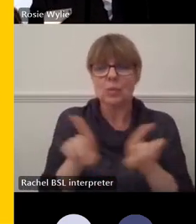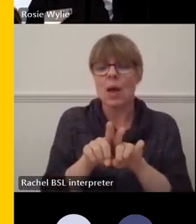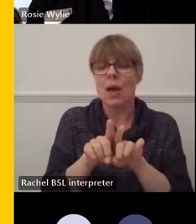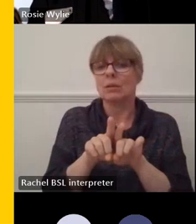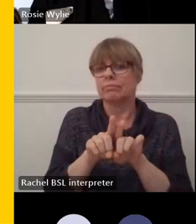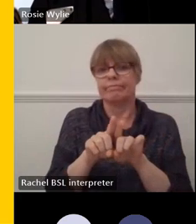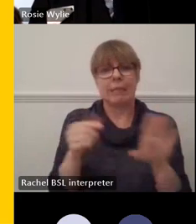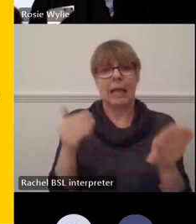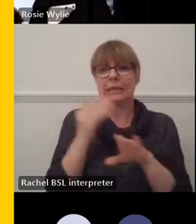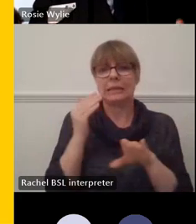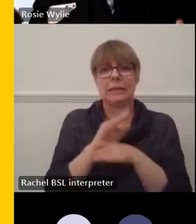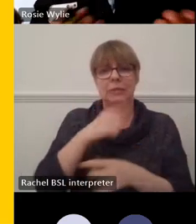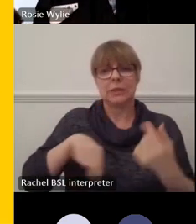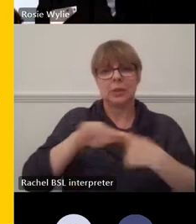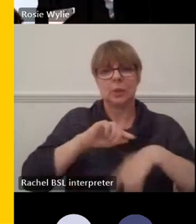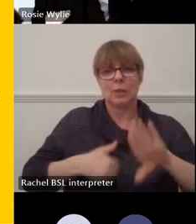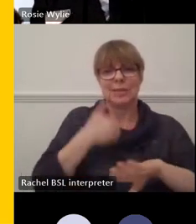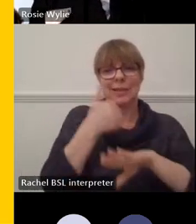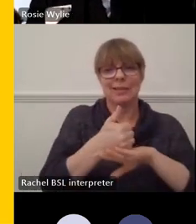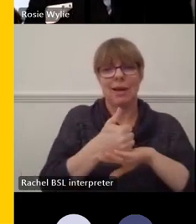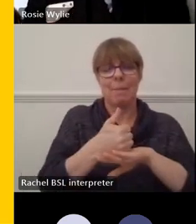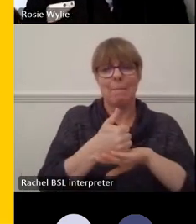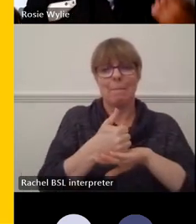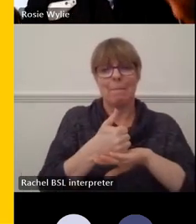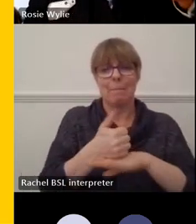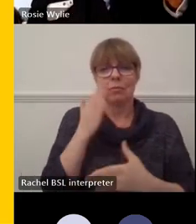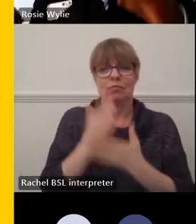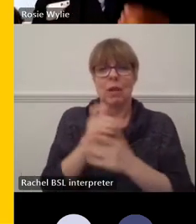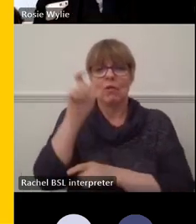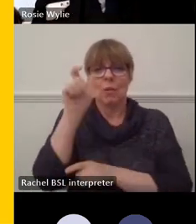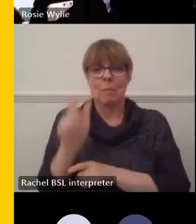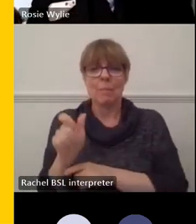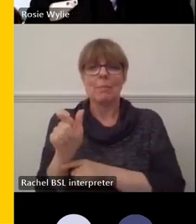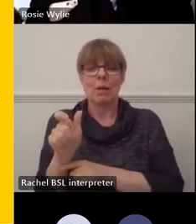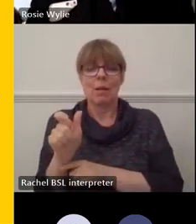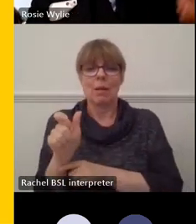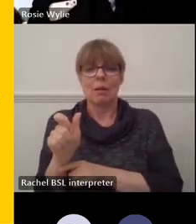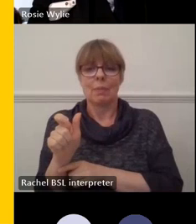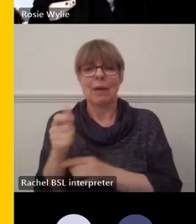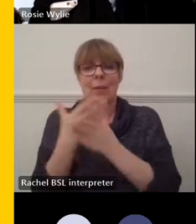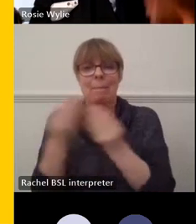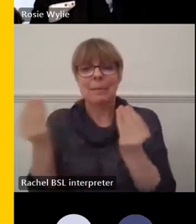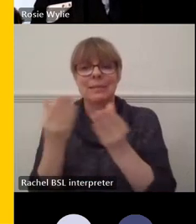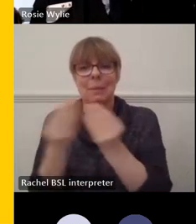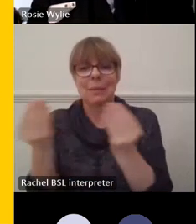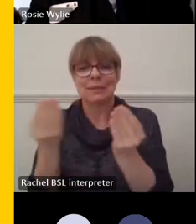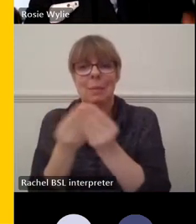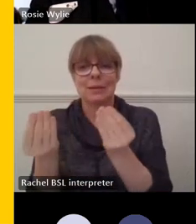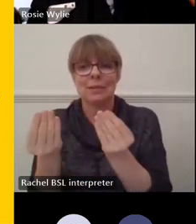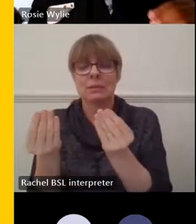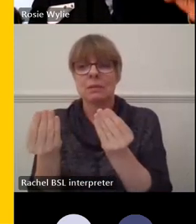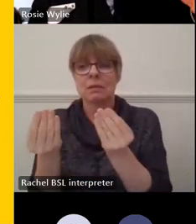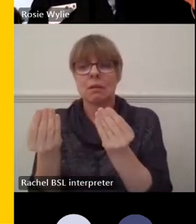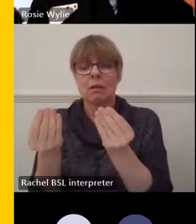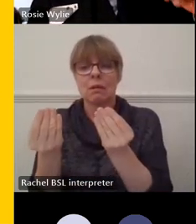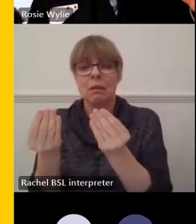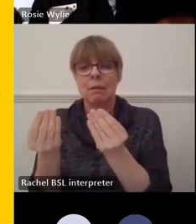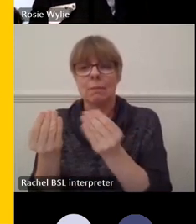our activities that we were doing, and very resourceful people who would have missed out on had we not made that choice to